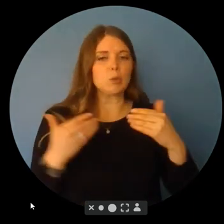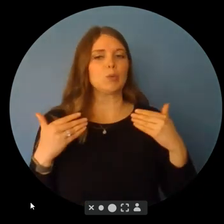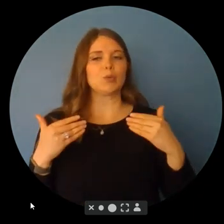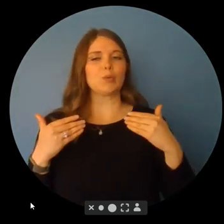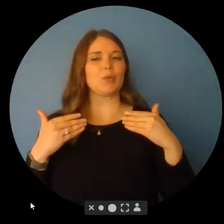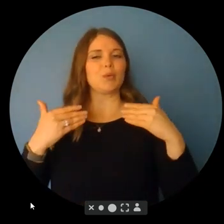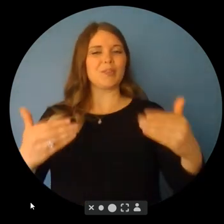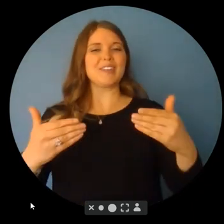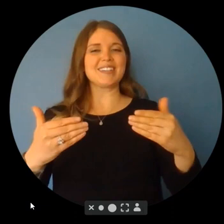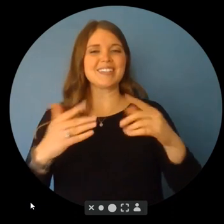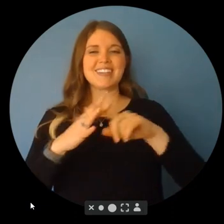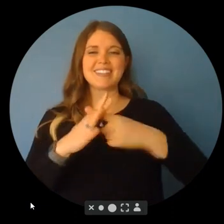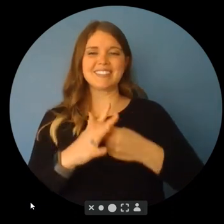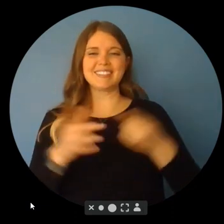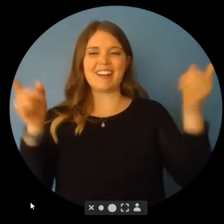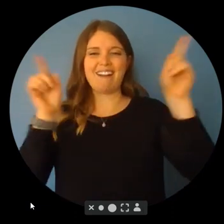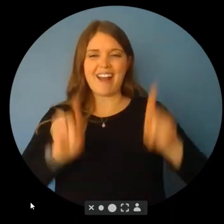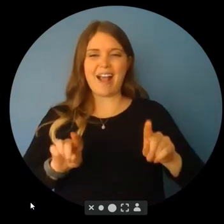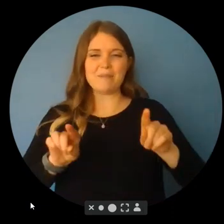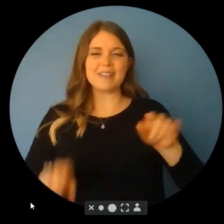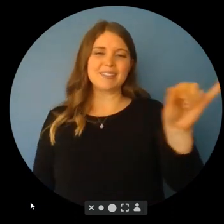You'll start happening too.